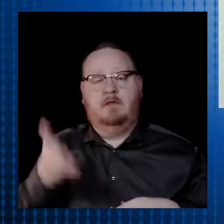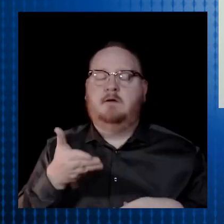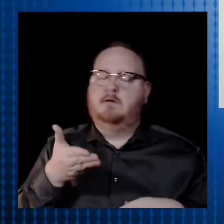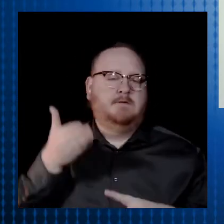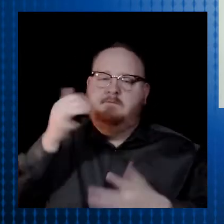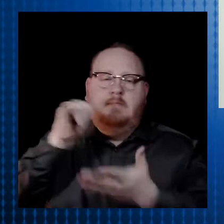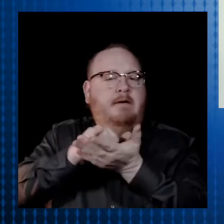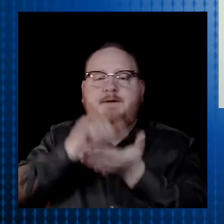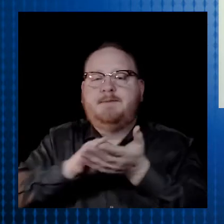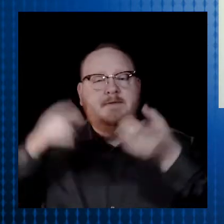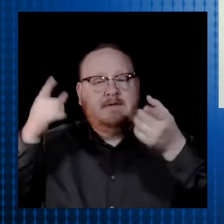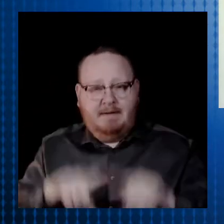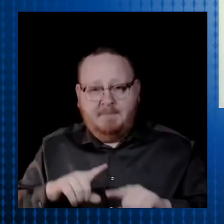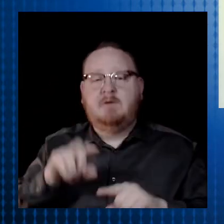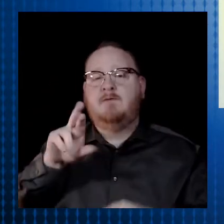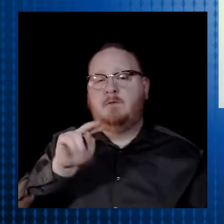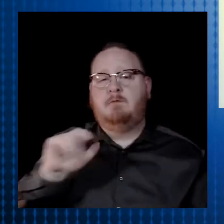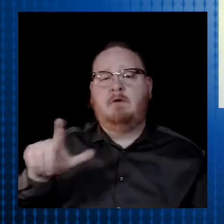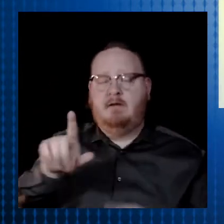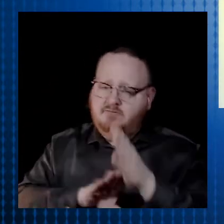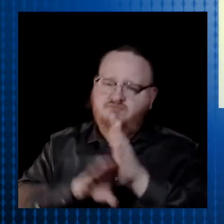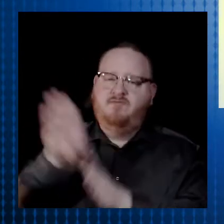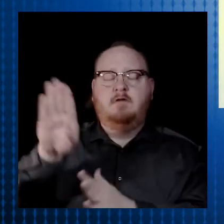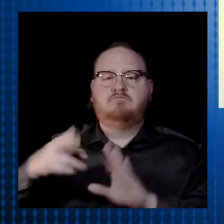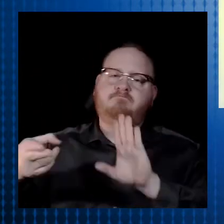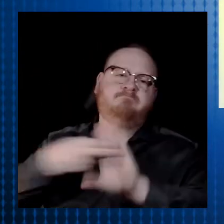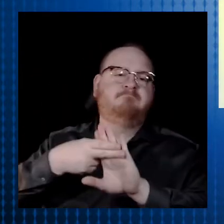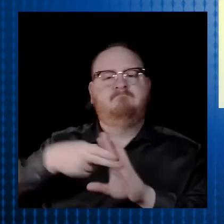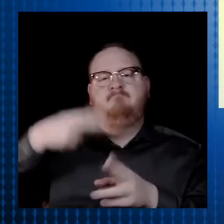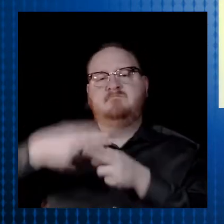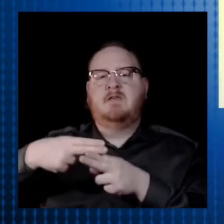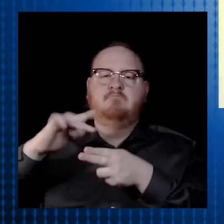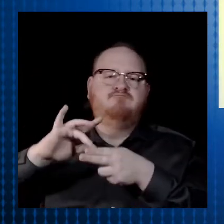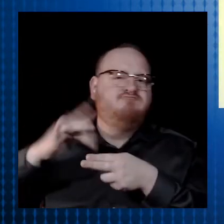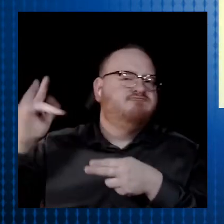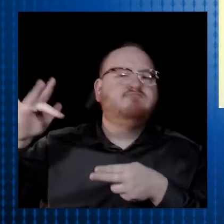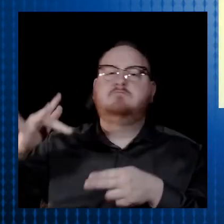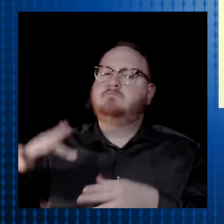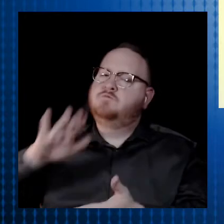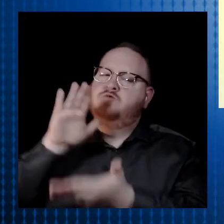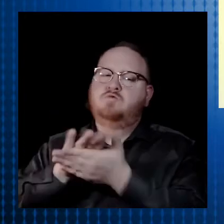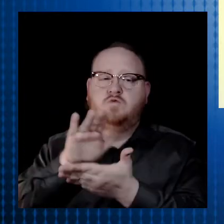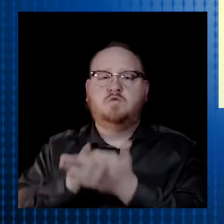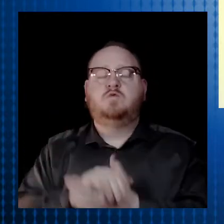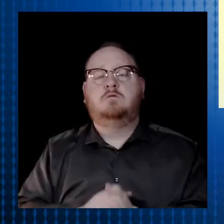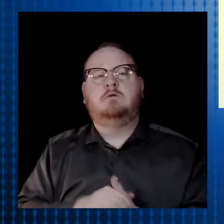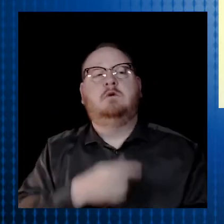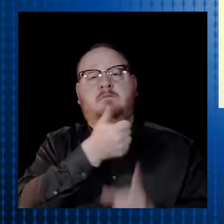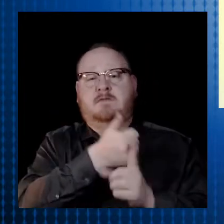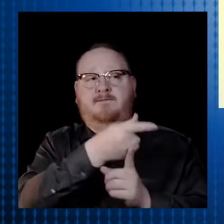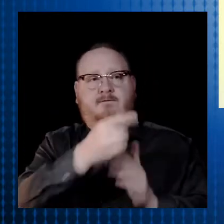its reputation as an excellent school. She leads by example,